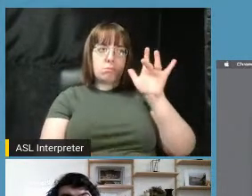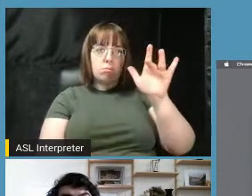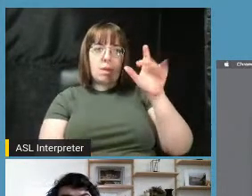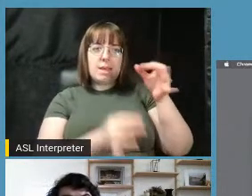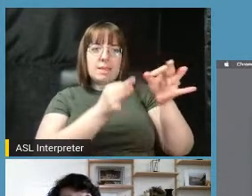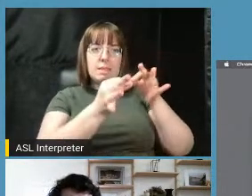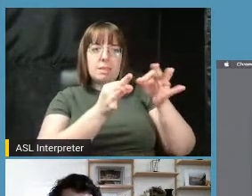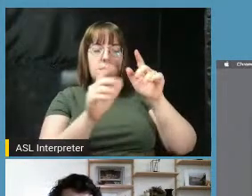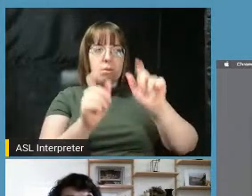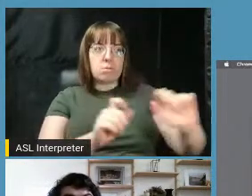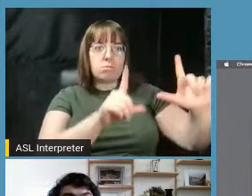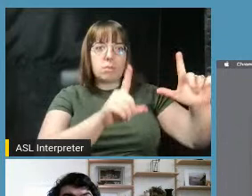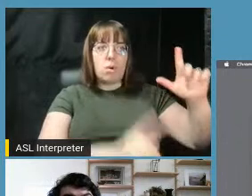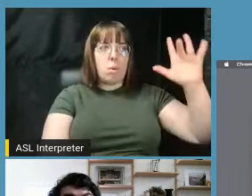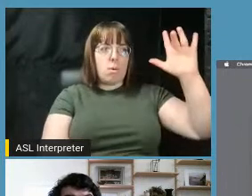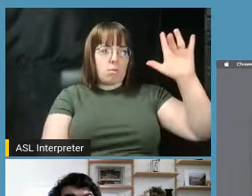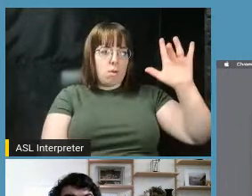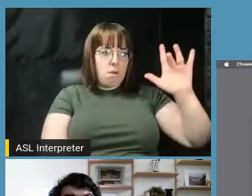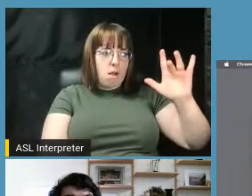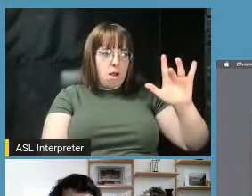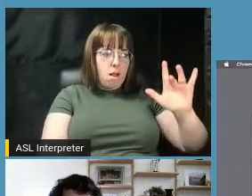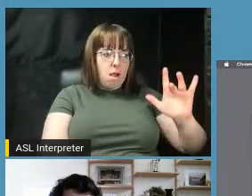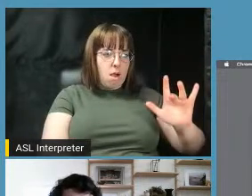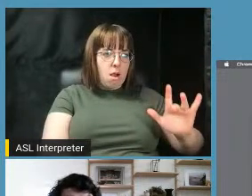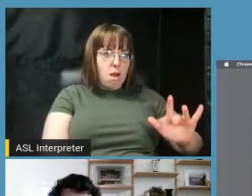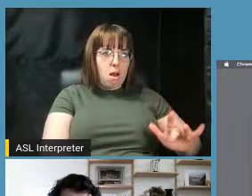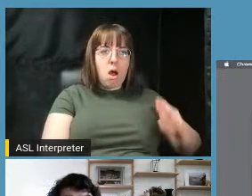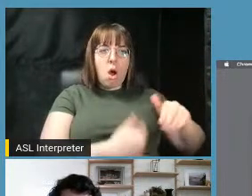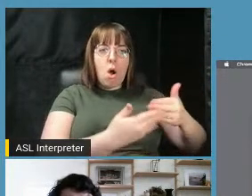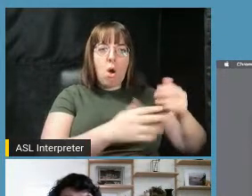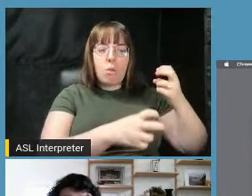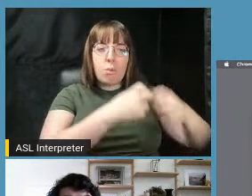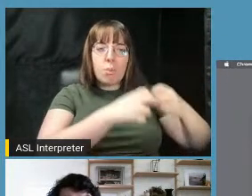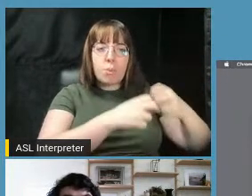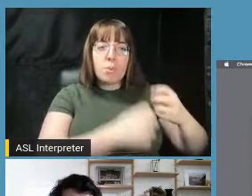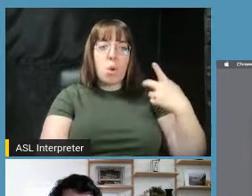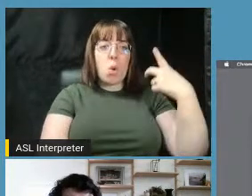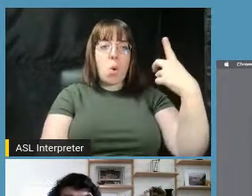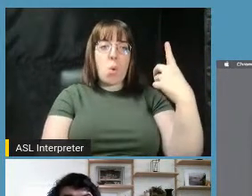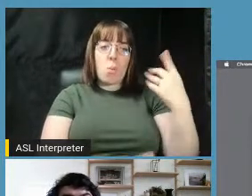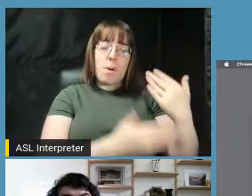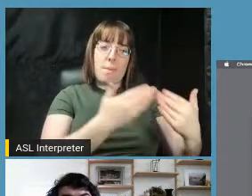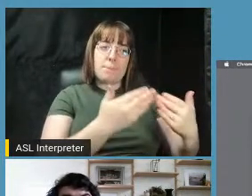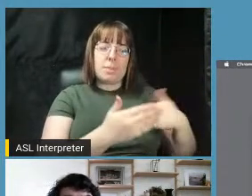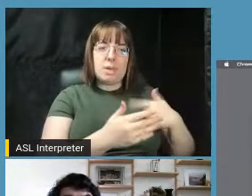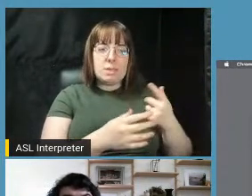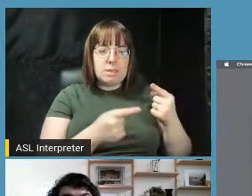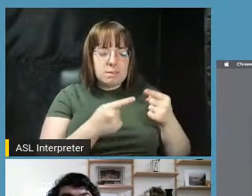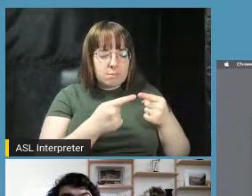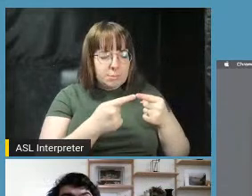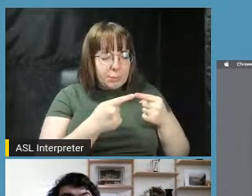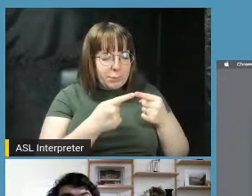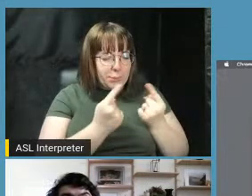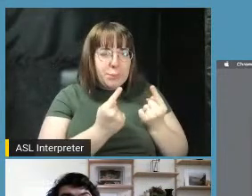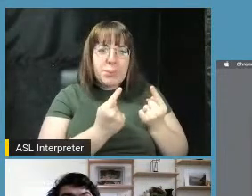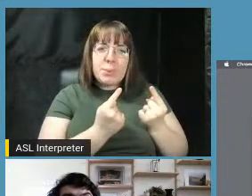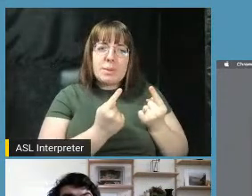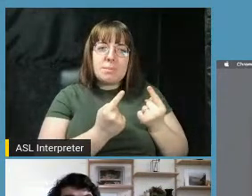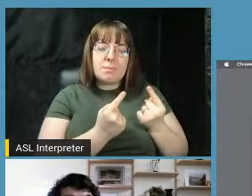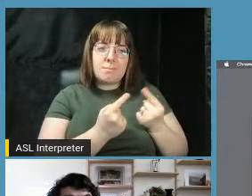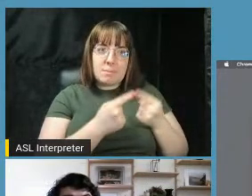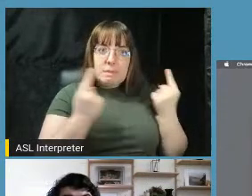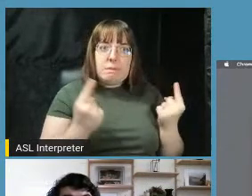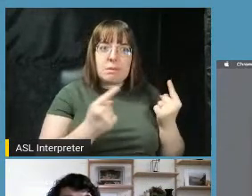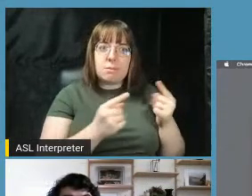have 1 redundant link on this page. 1 piece has very low contrast. So it's to the